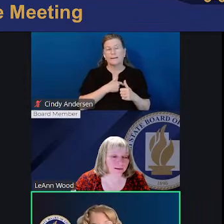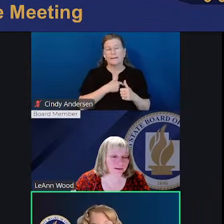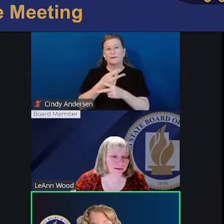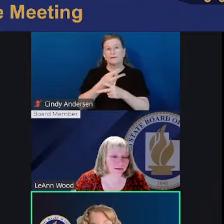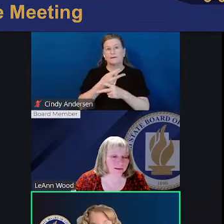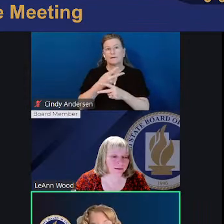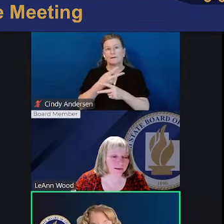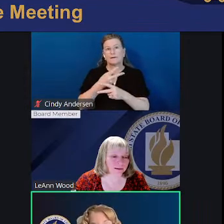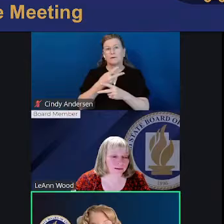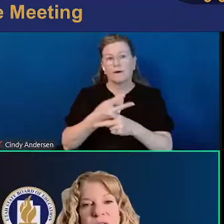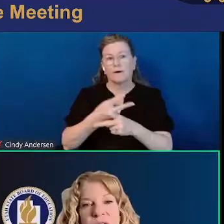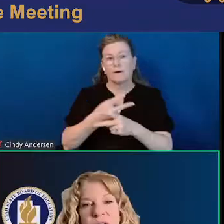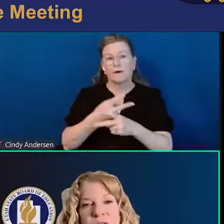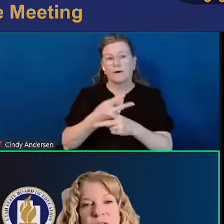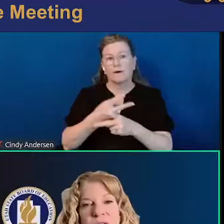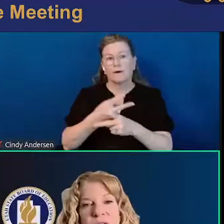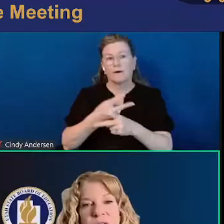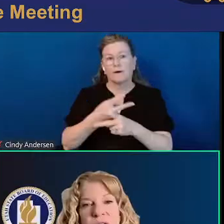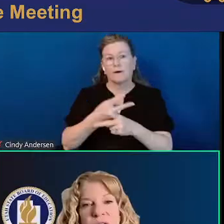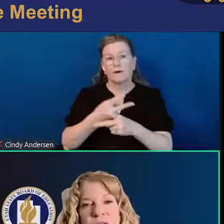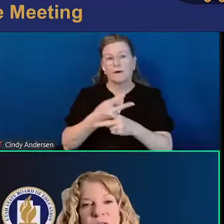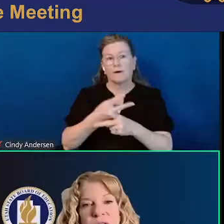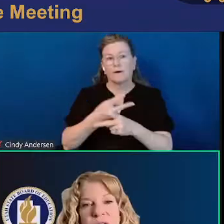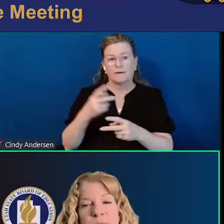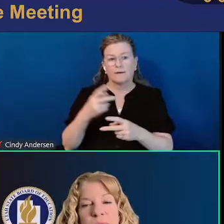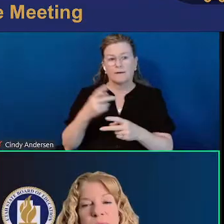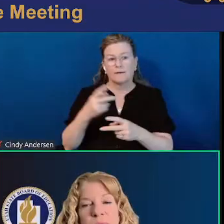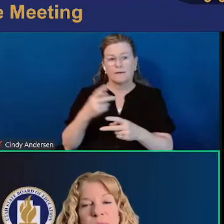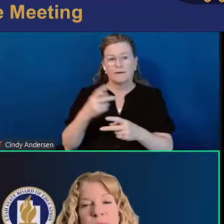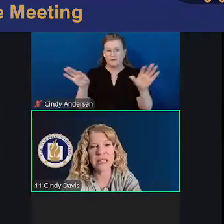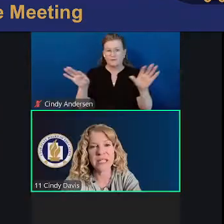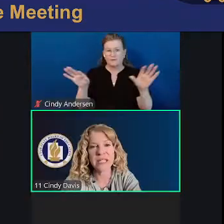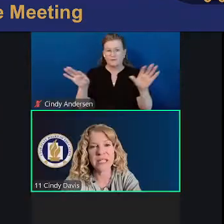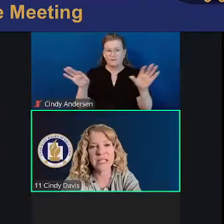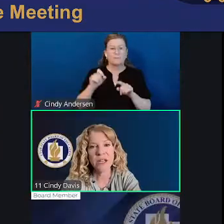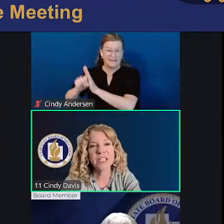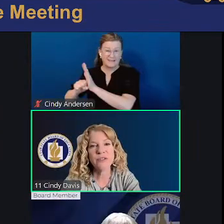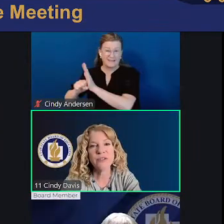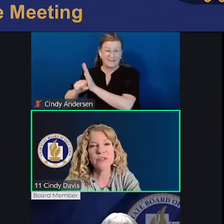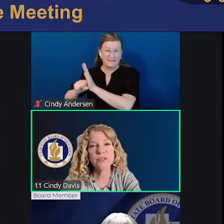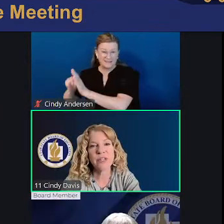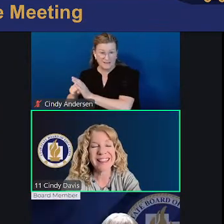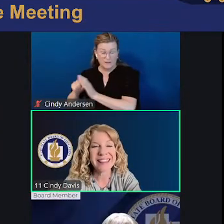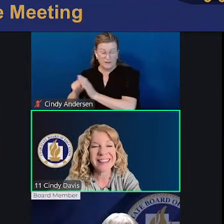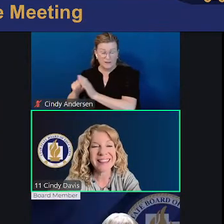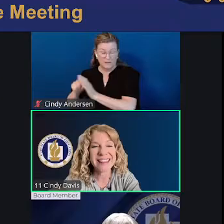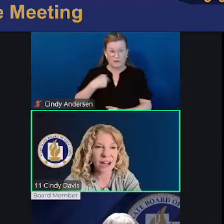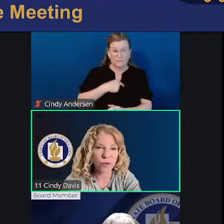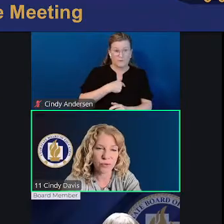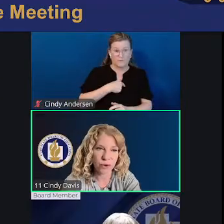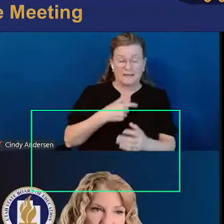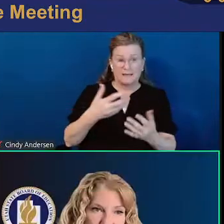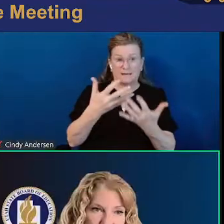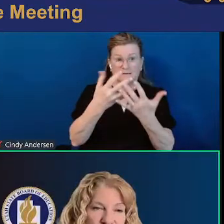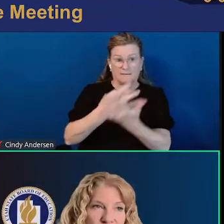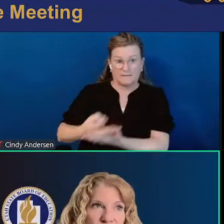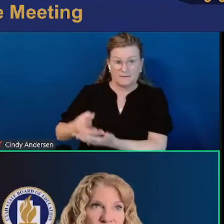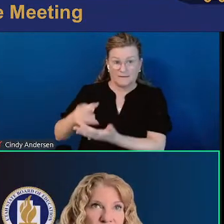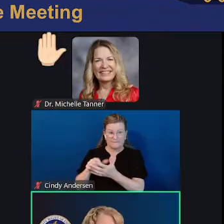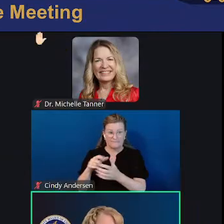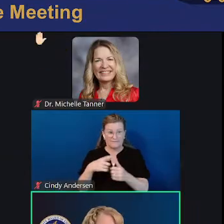these materials are samples from what other states have done? Do we need to flesh that out